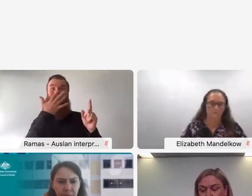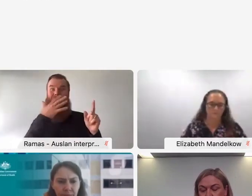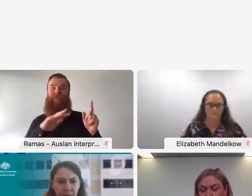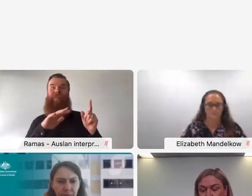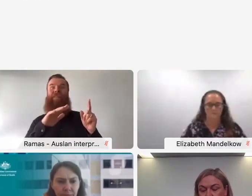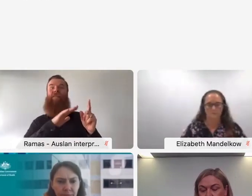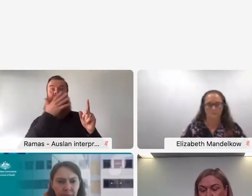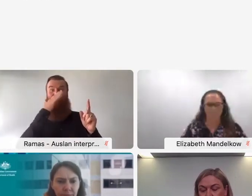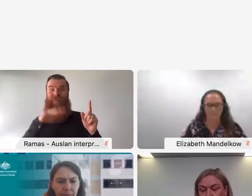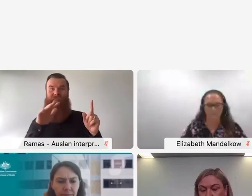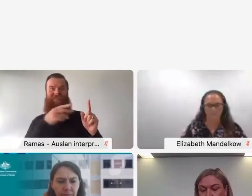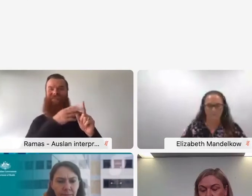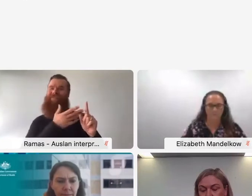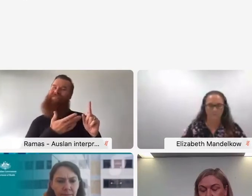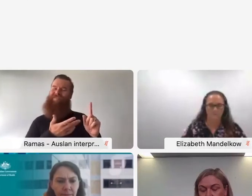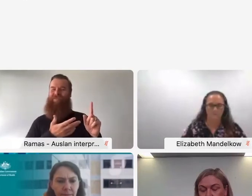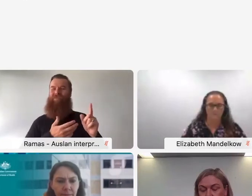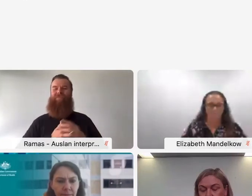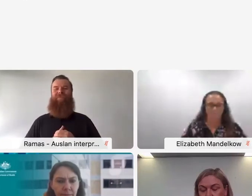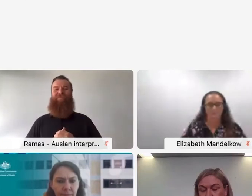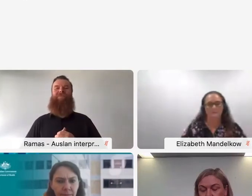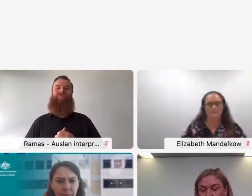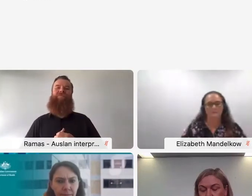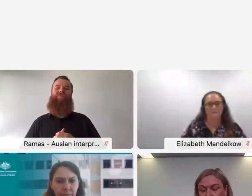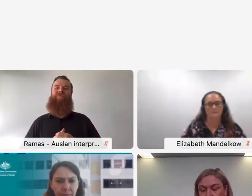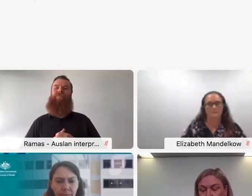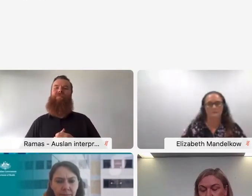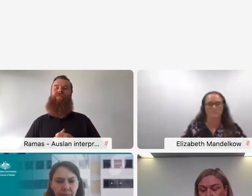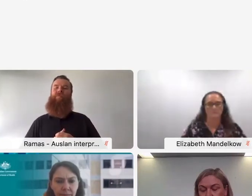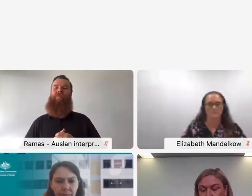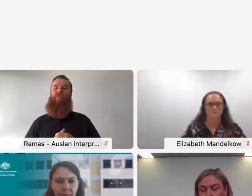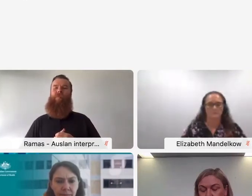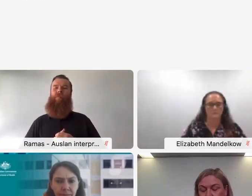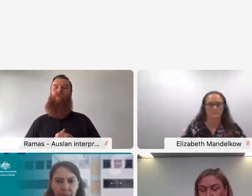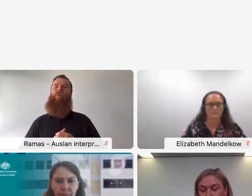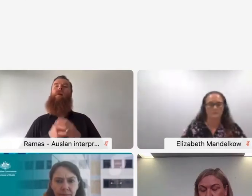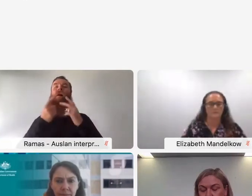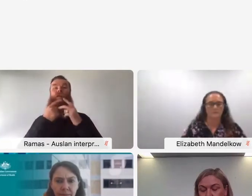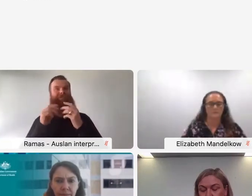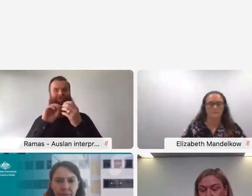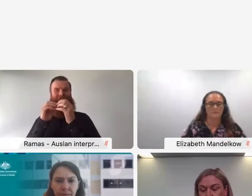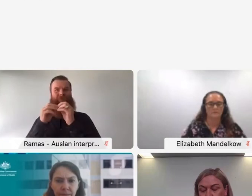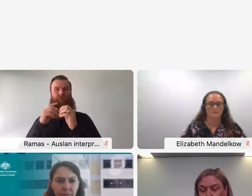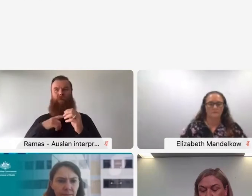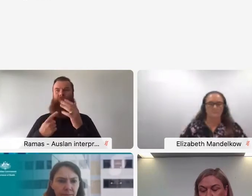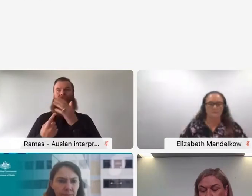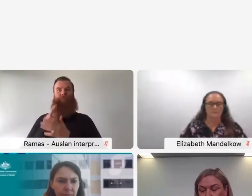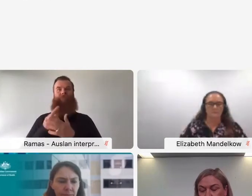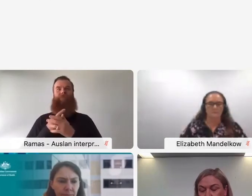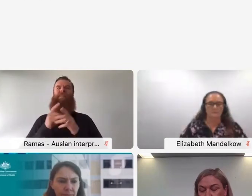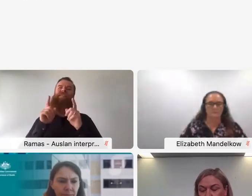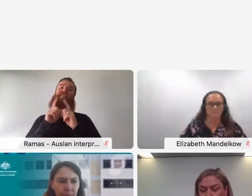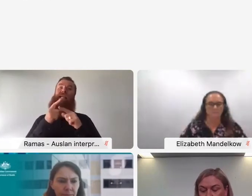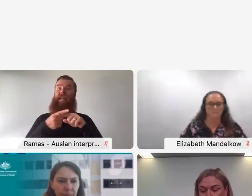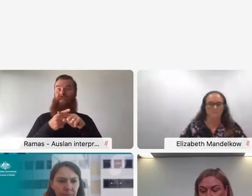could be your age cutoff. So the other concession, for example, that you may organise is like your English language